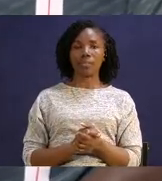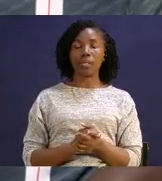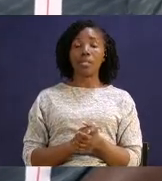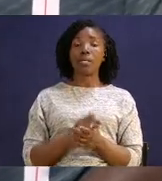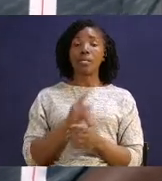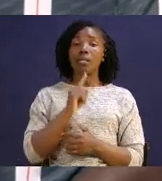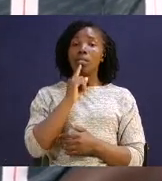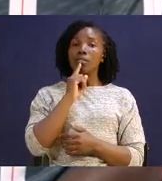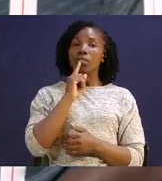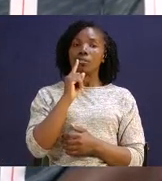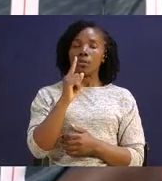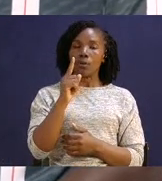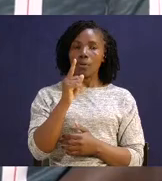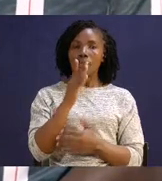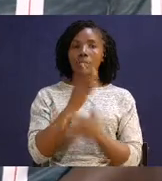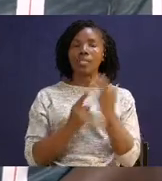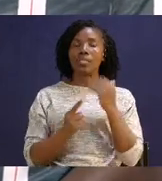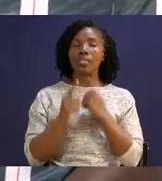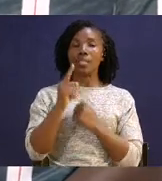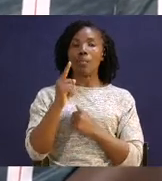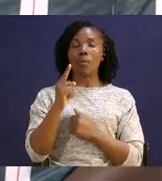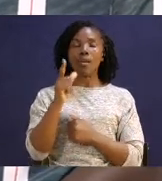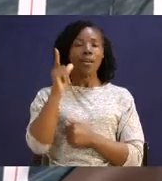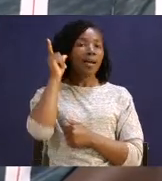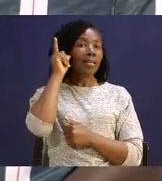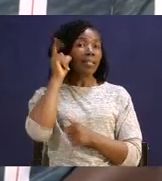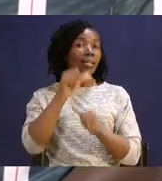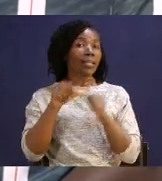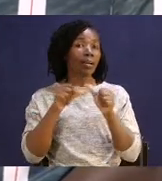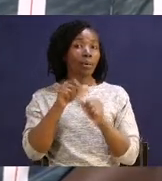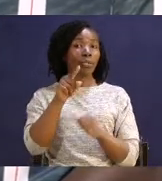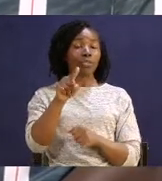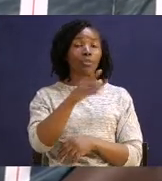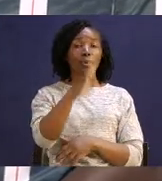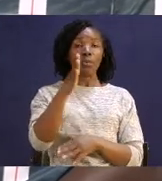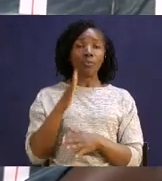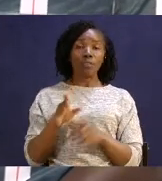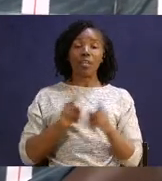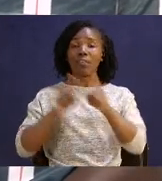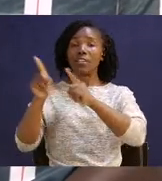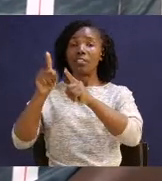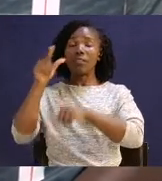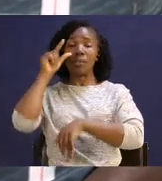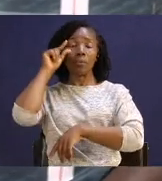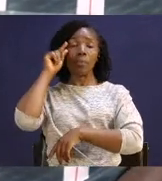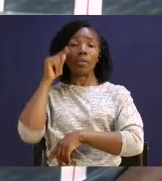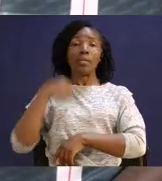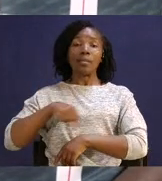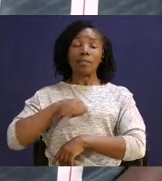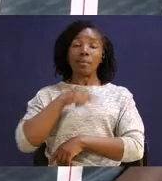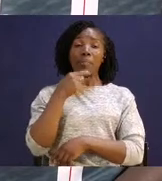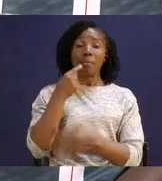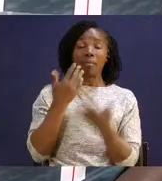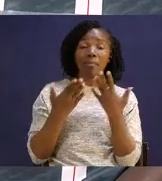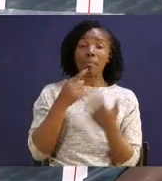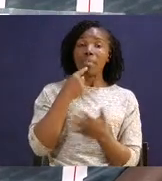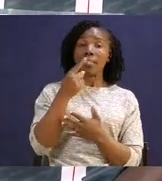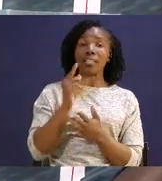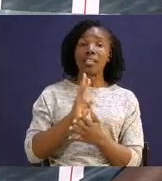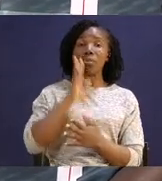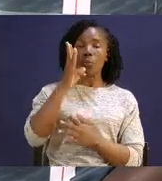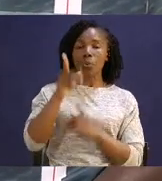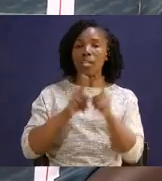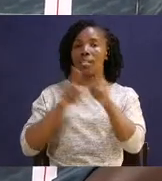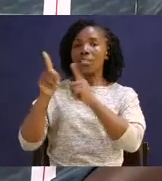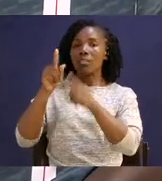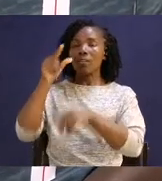So, somebody here has heard about you've never been to Mombasa. They are saying you're going to get a trip